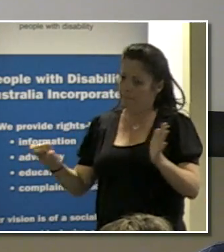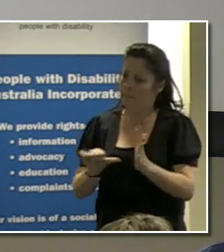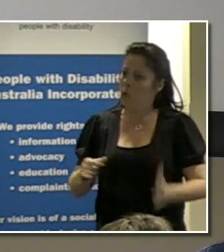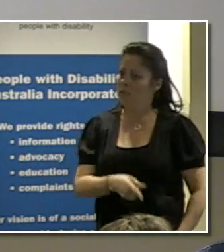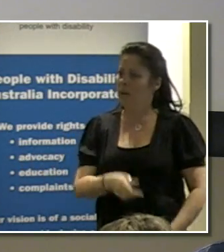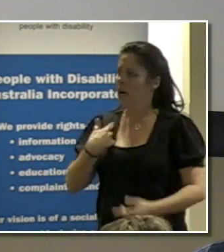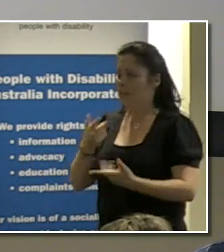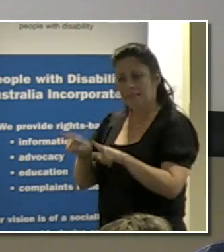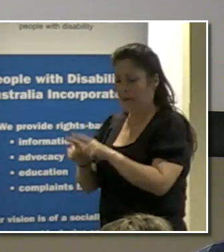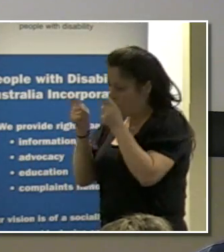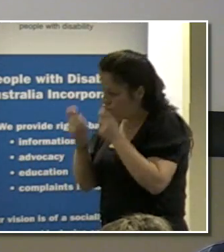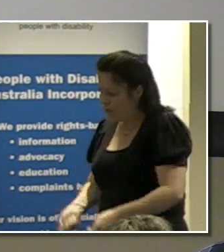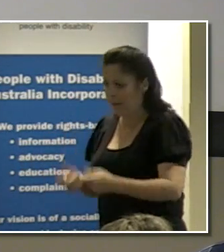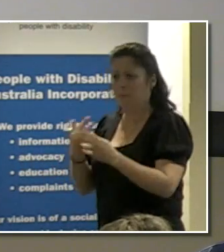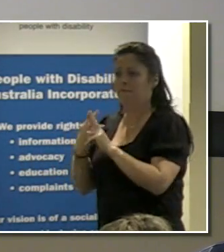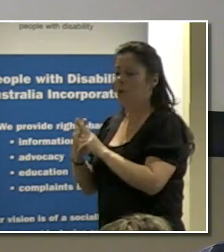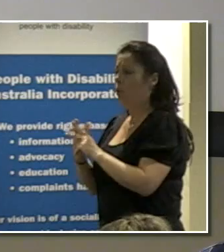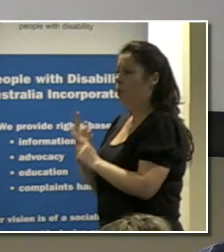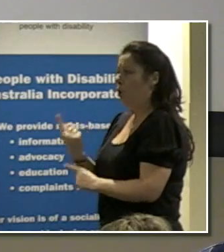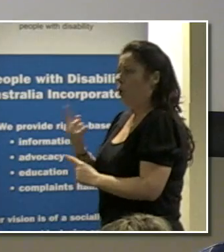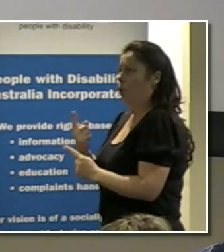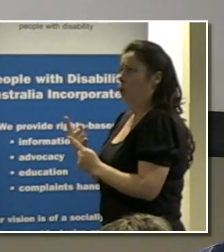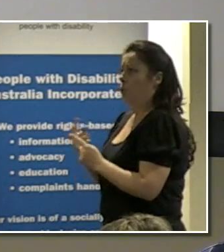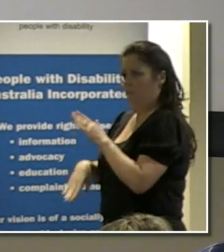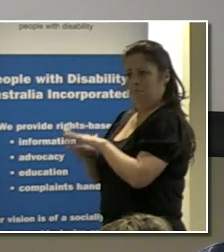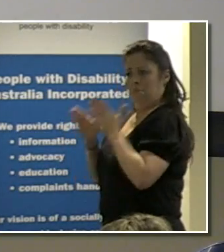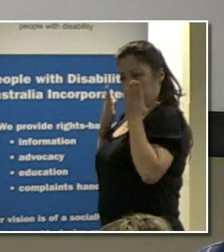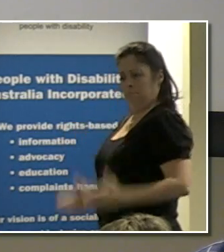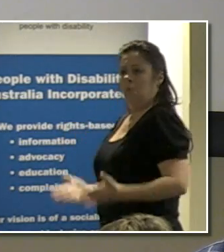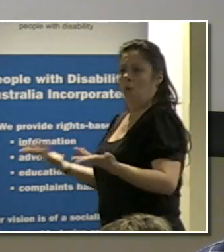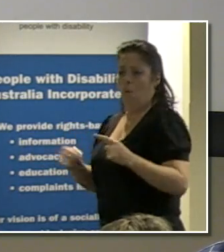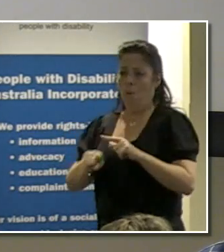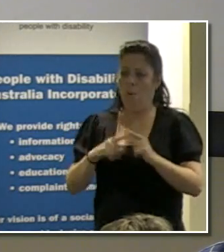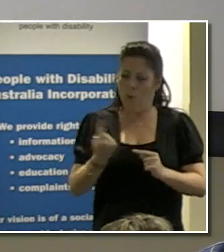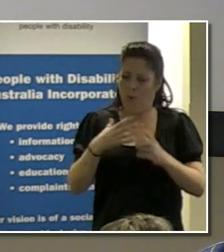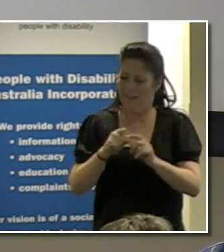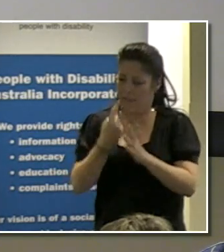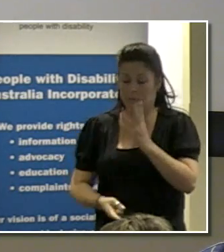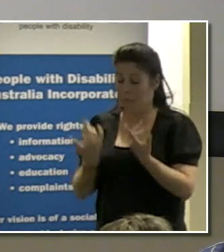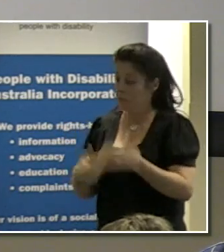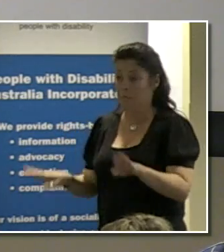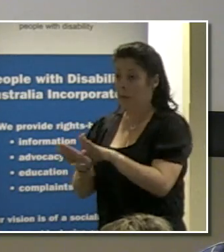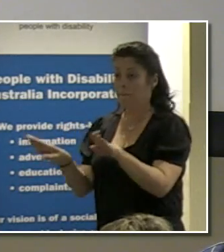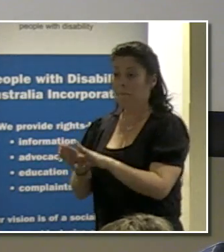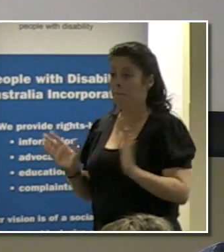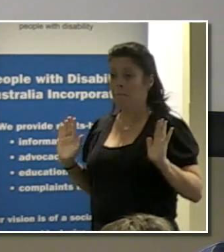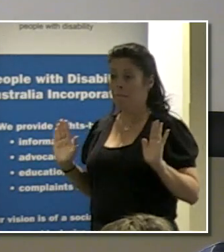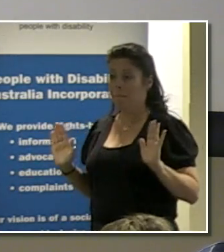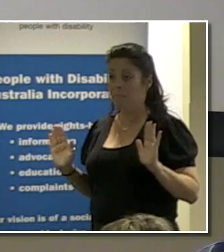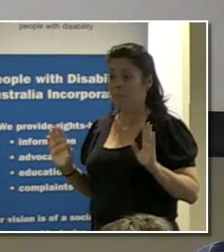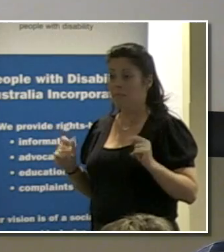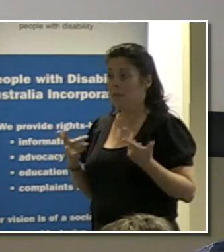and rape are described as an incident and filed away. Well, actually, it's rape. We need to name these things for what they